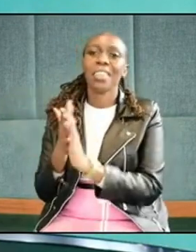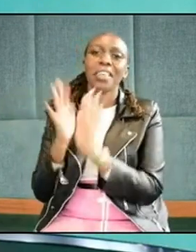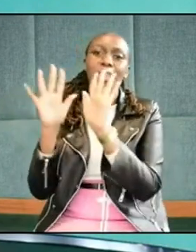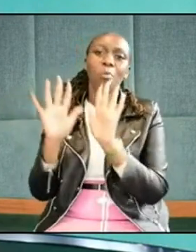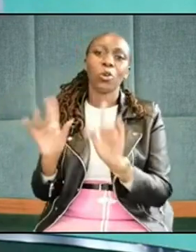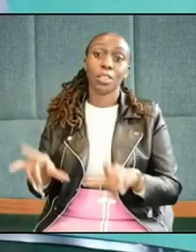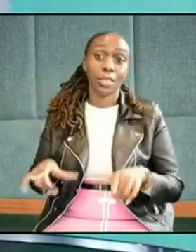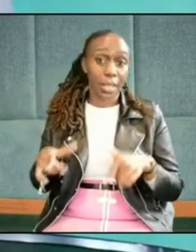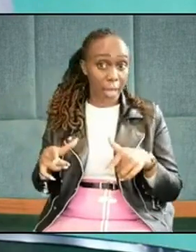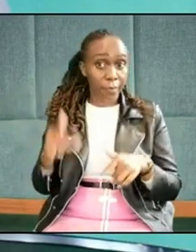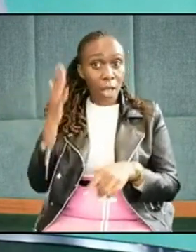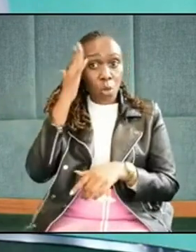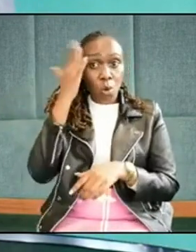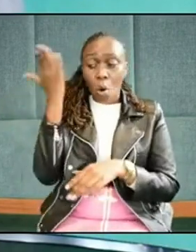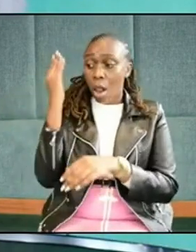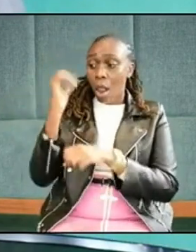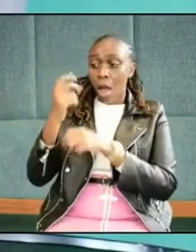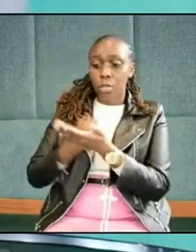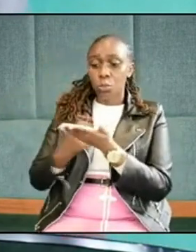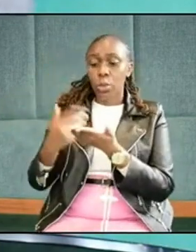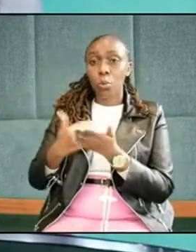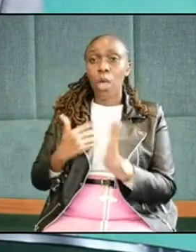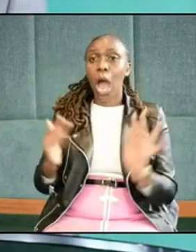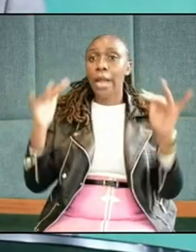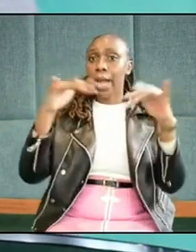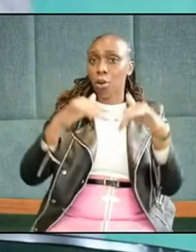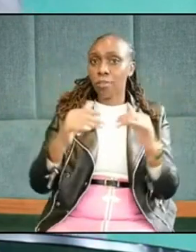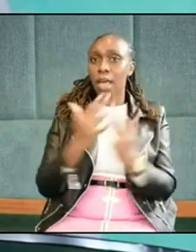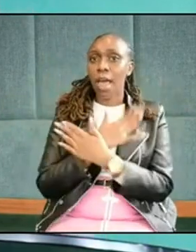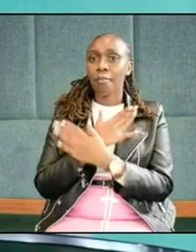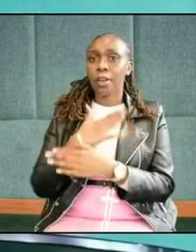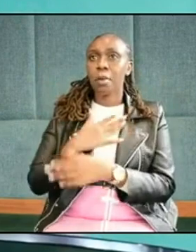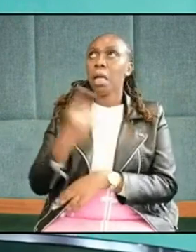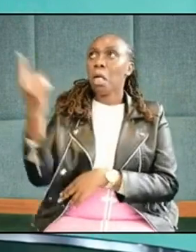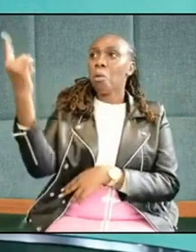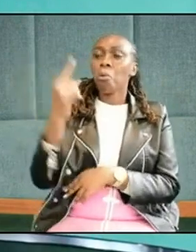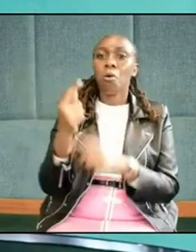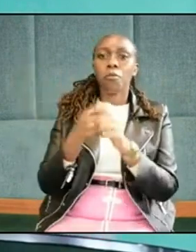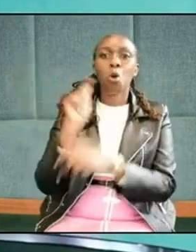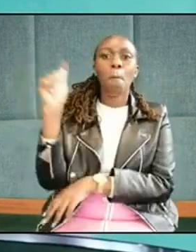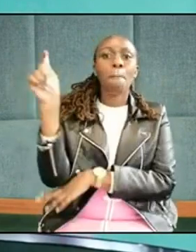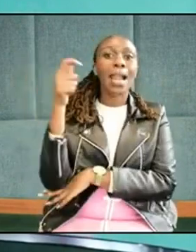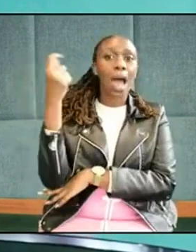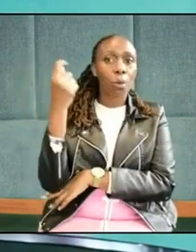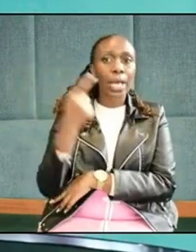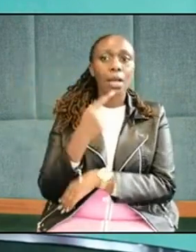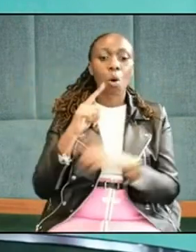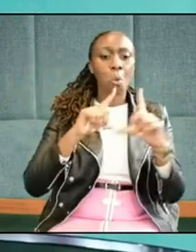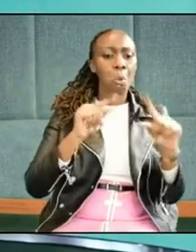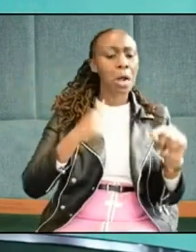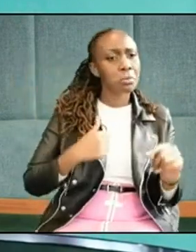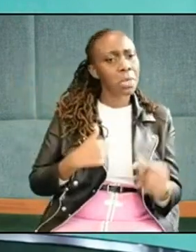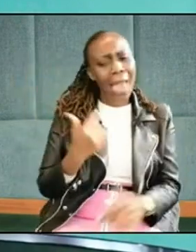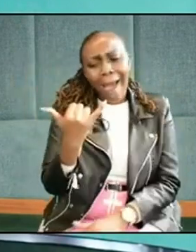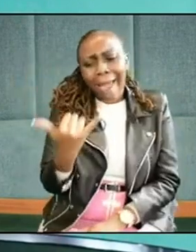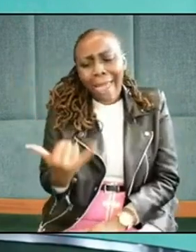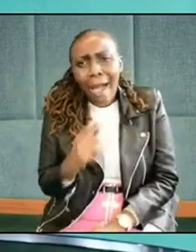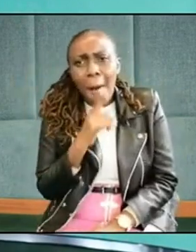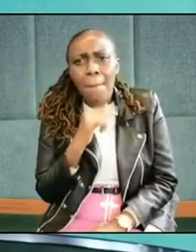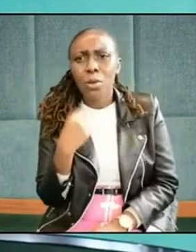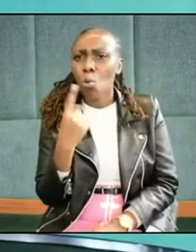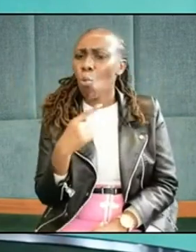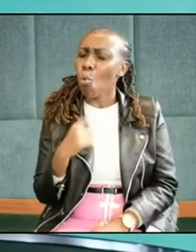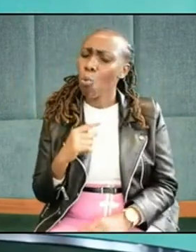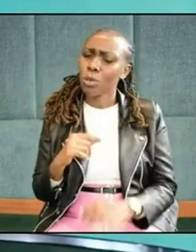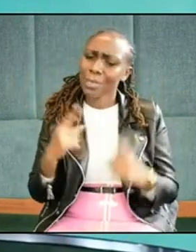life. Actually, last week we had a seminar, and a friend of mine came from Malawi, and he said to me, a young man who was doing